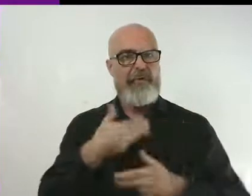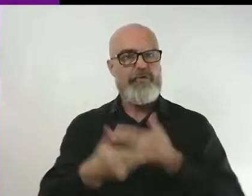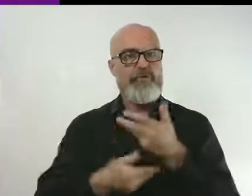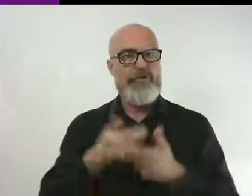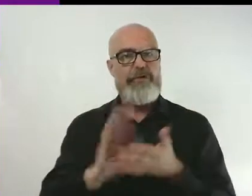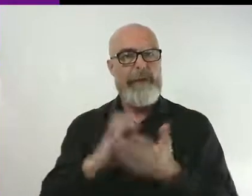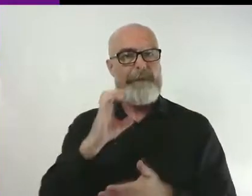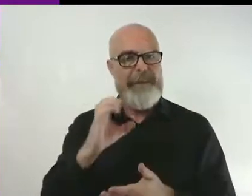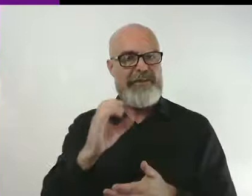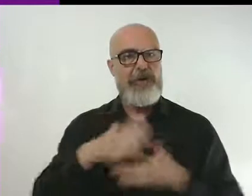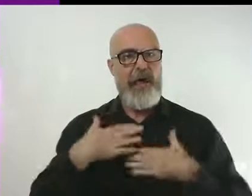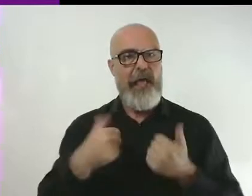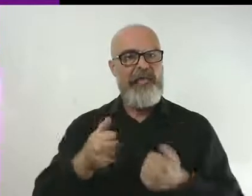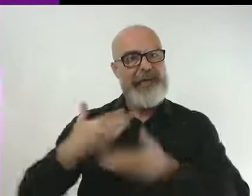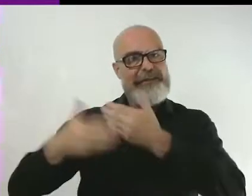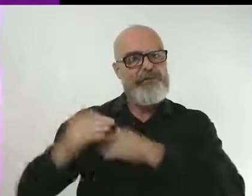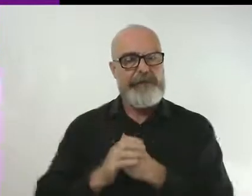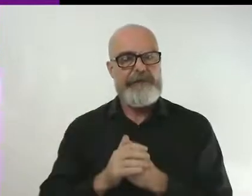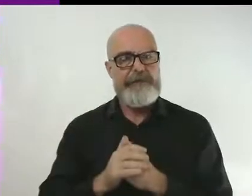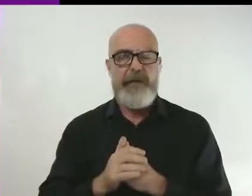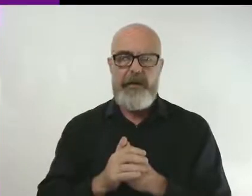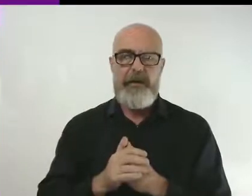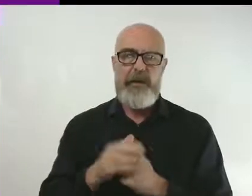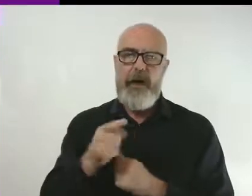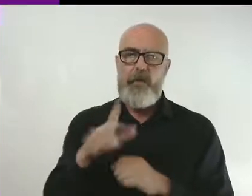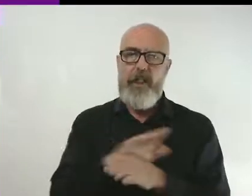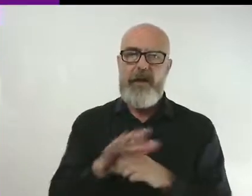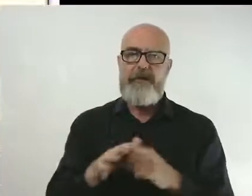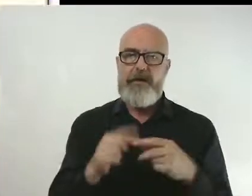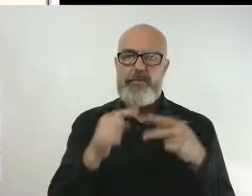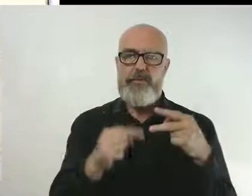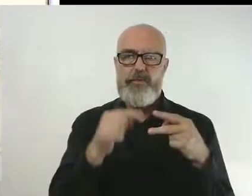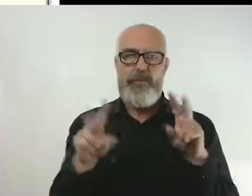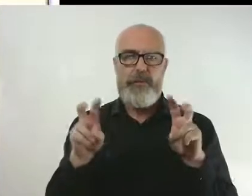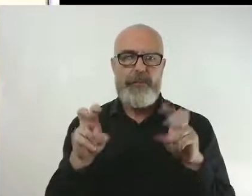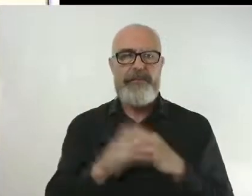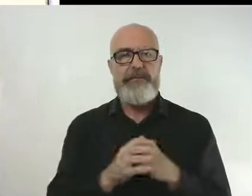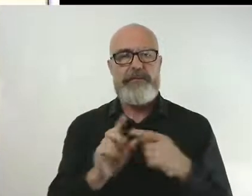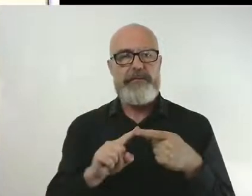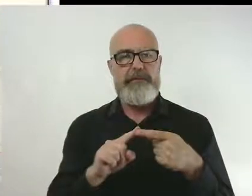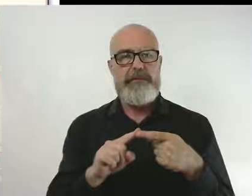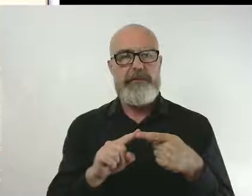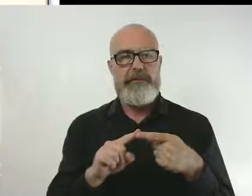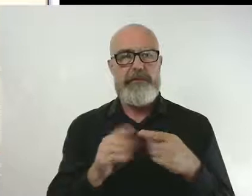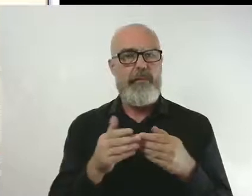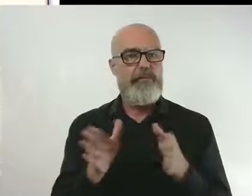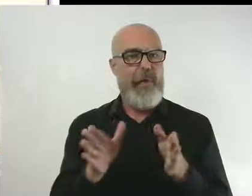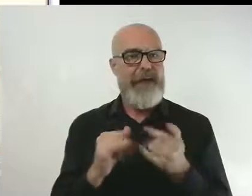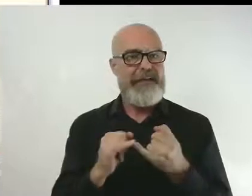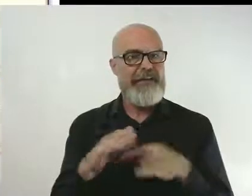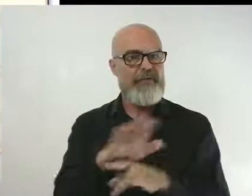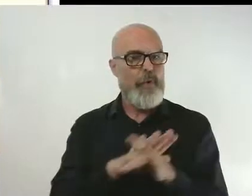title Hearing Health Stories, Manchester Health and History. I'm going to cover two